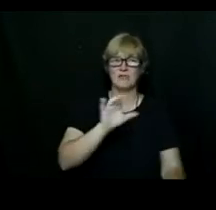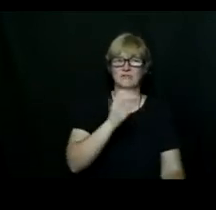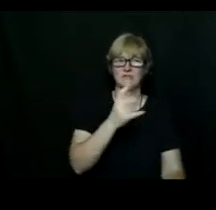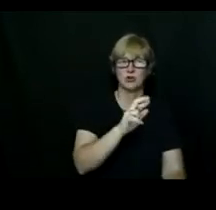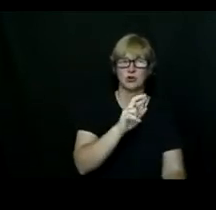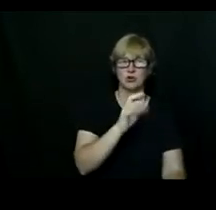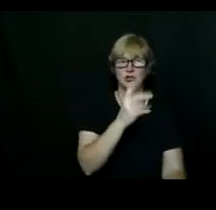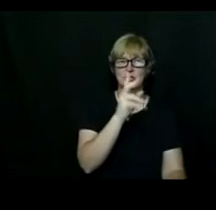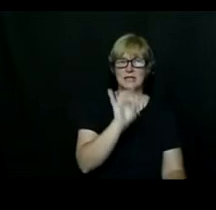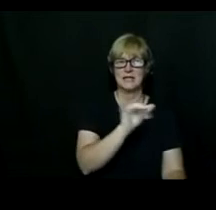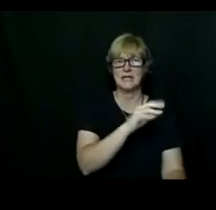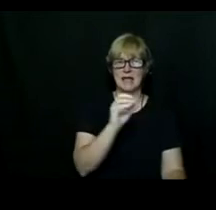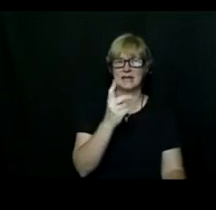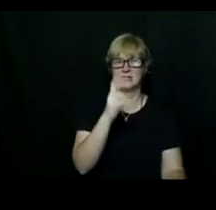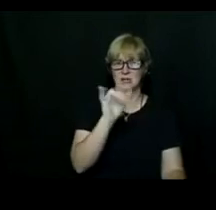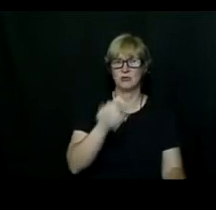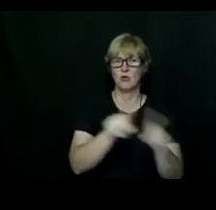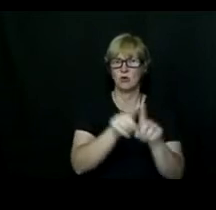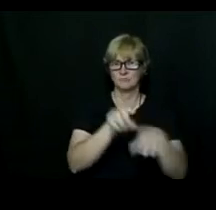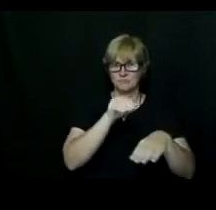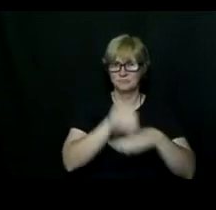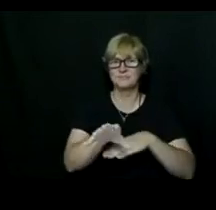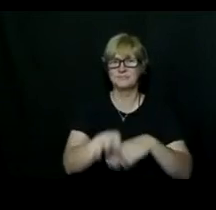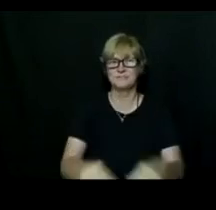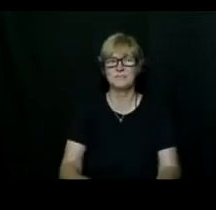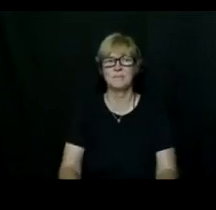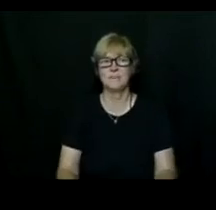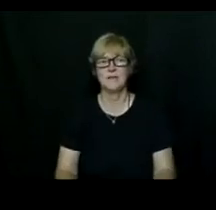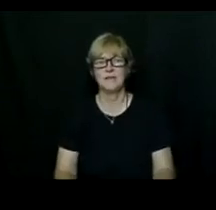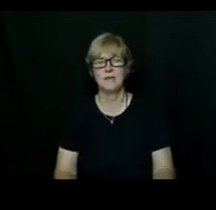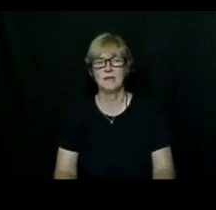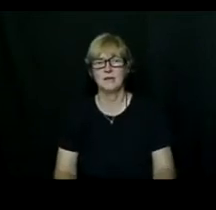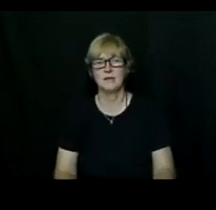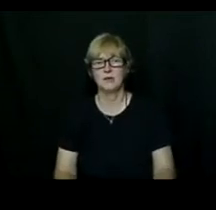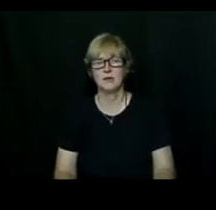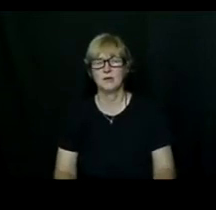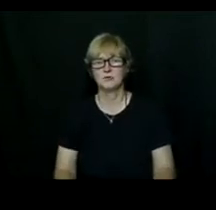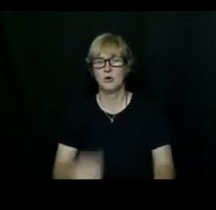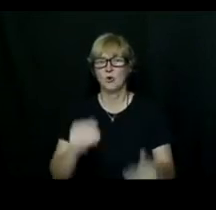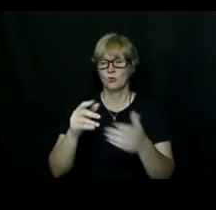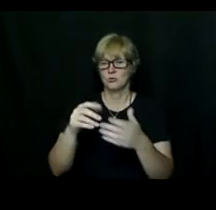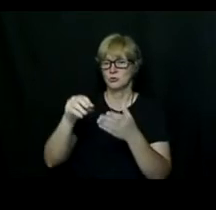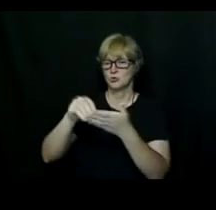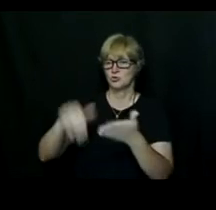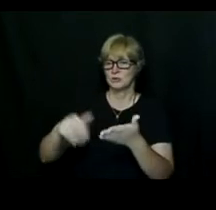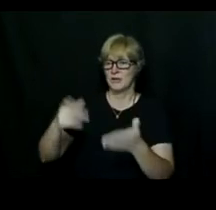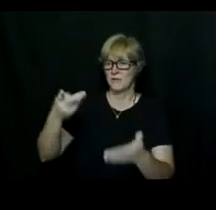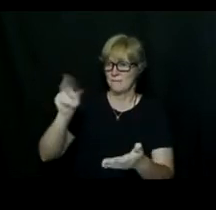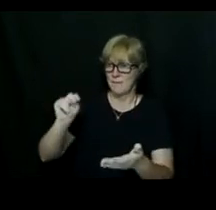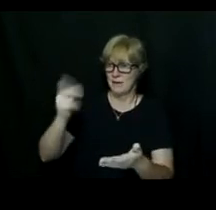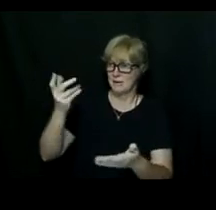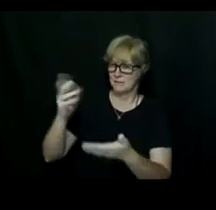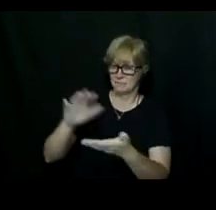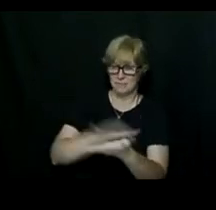those fine motor skills that are not graphomotor, so that do not involve a pen and a paper, are more strongly related to numerical